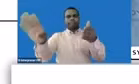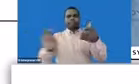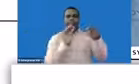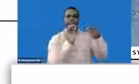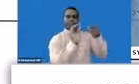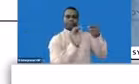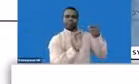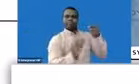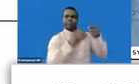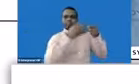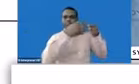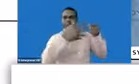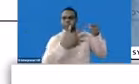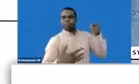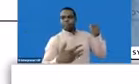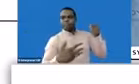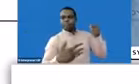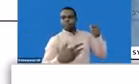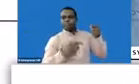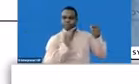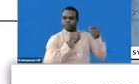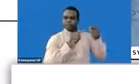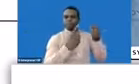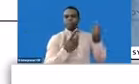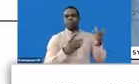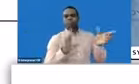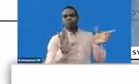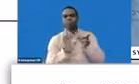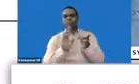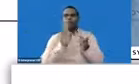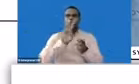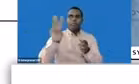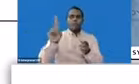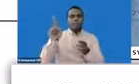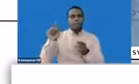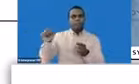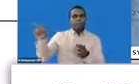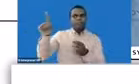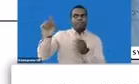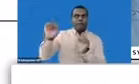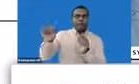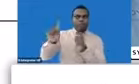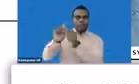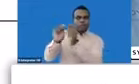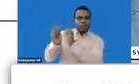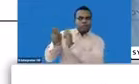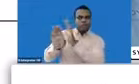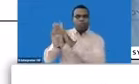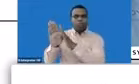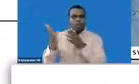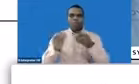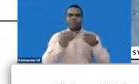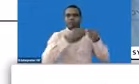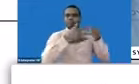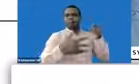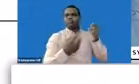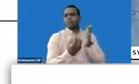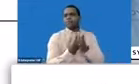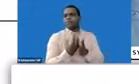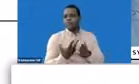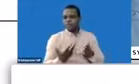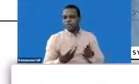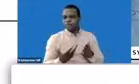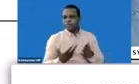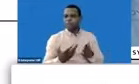happen sometimes that they change for the worse as well. So we provide links to these examples, but at some point they might not be